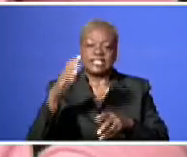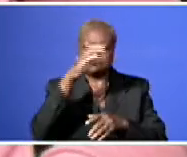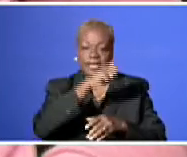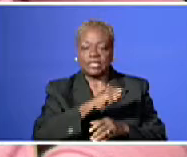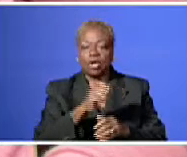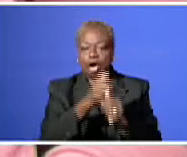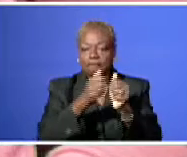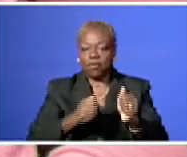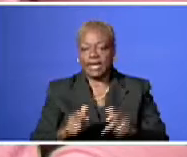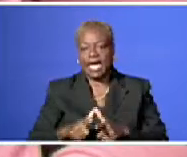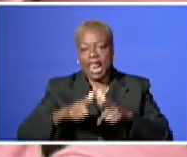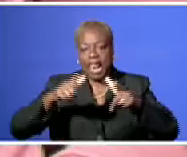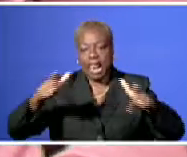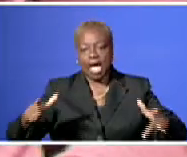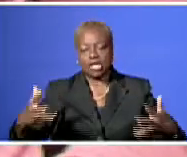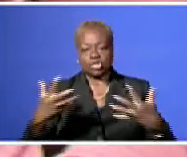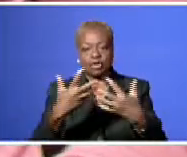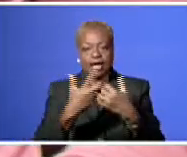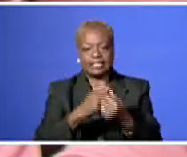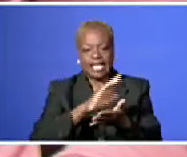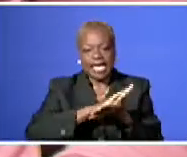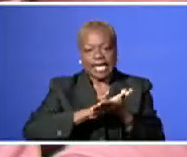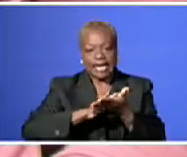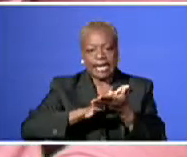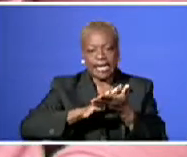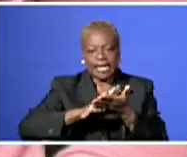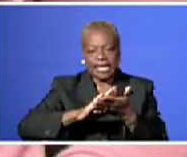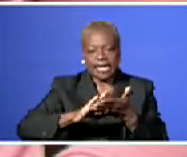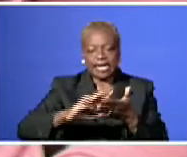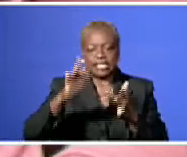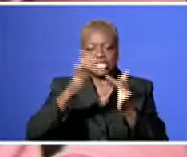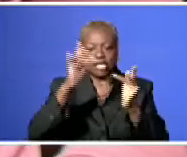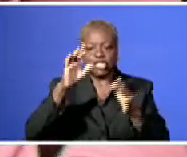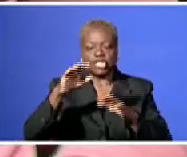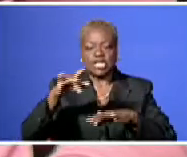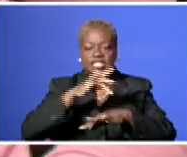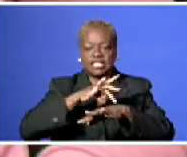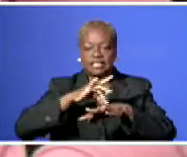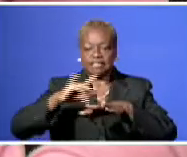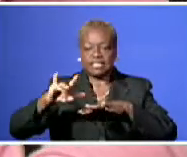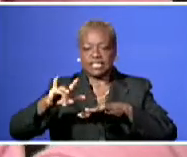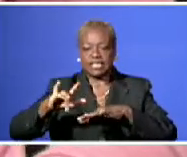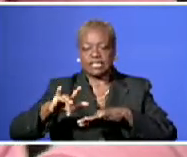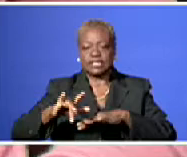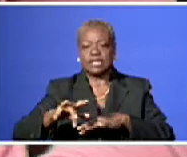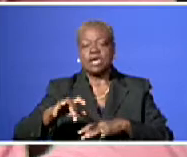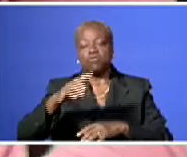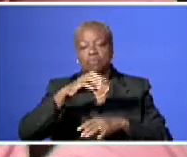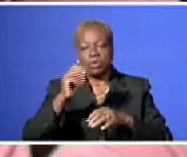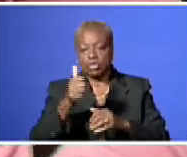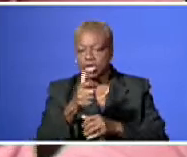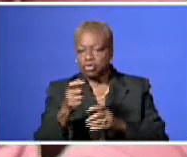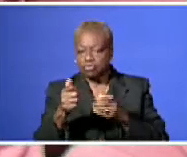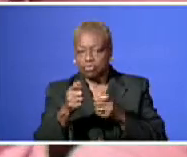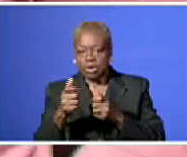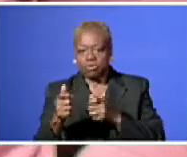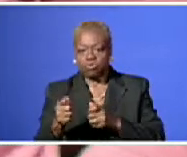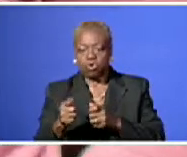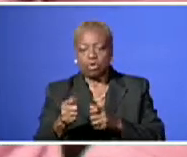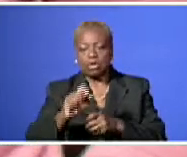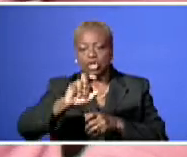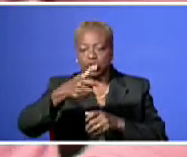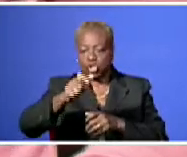large crowds. Clean and disinfect frequently touched surfaces such as phones, remote controls, counters, doorknobs,